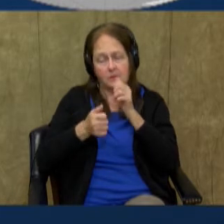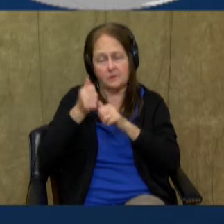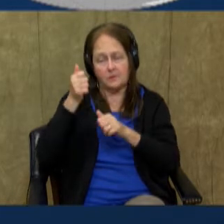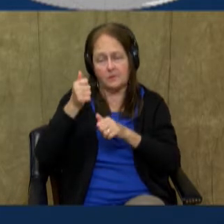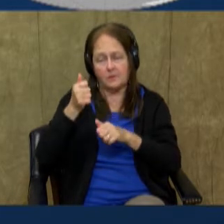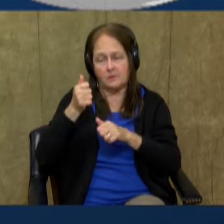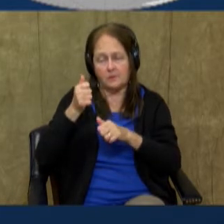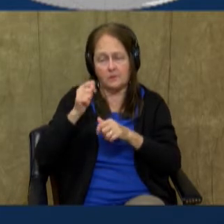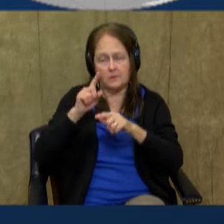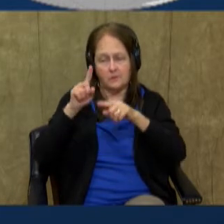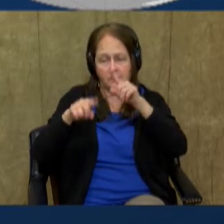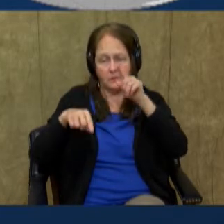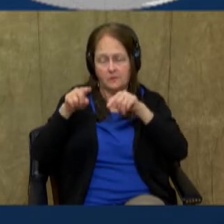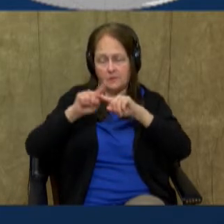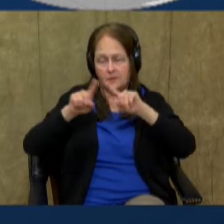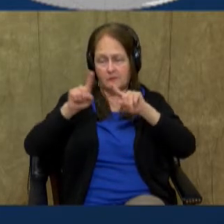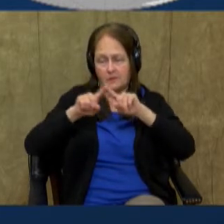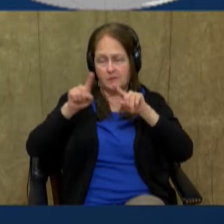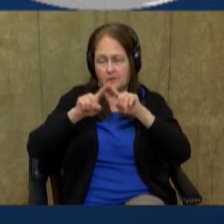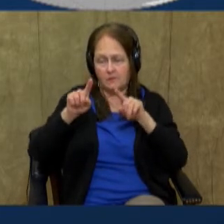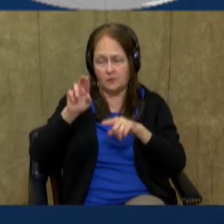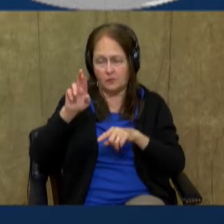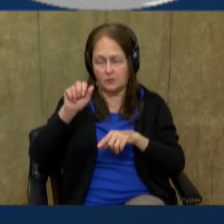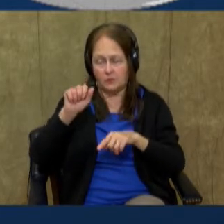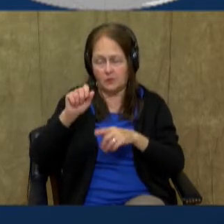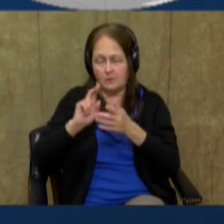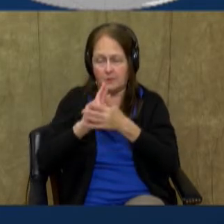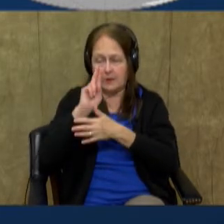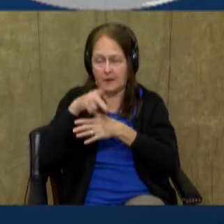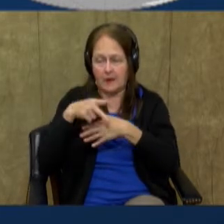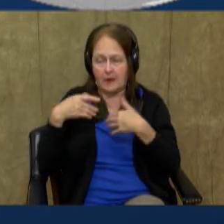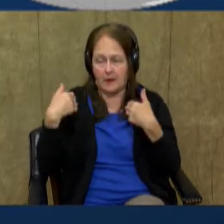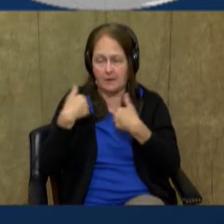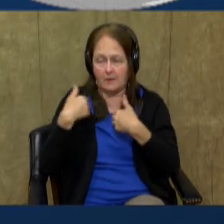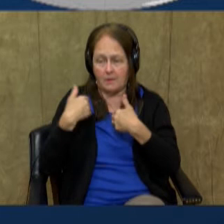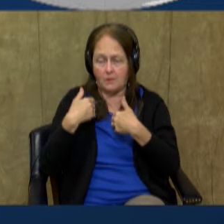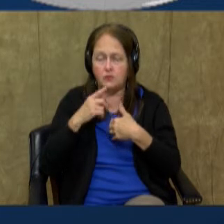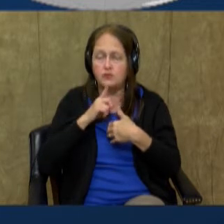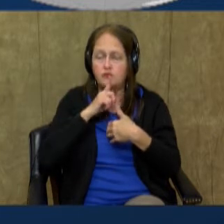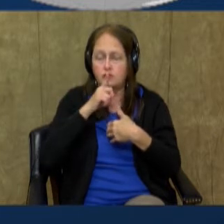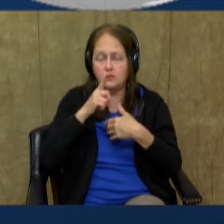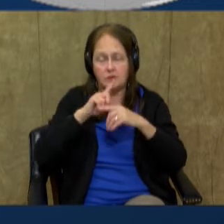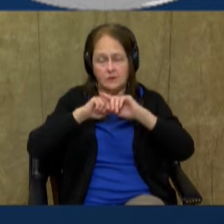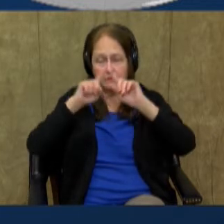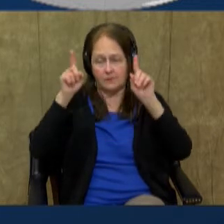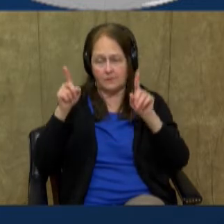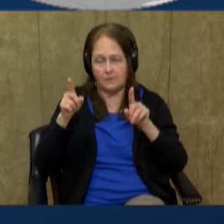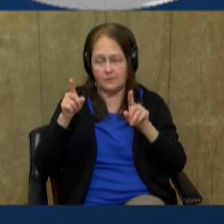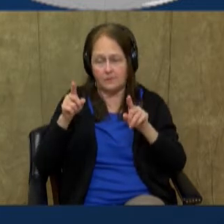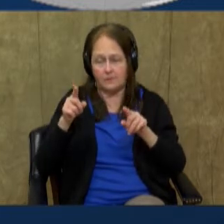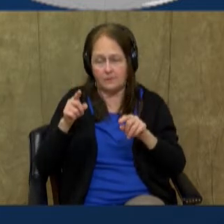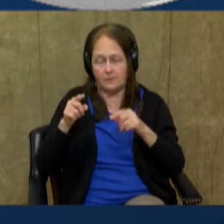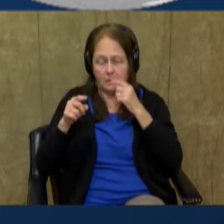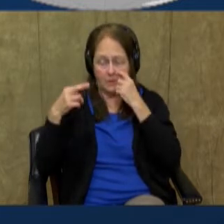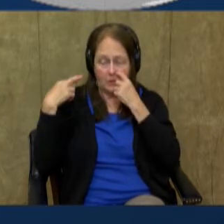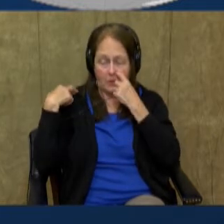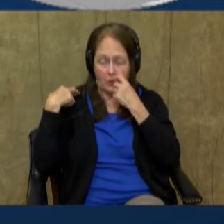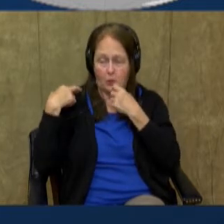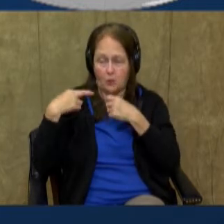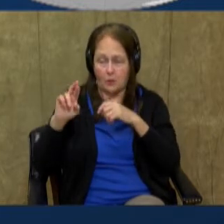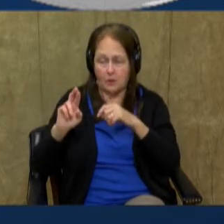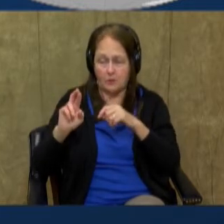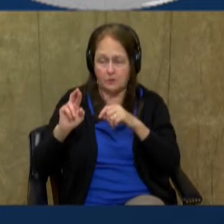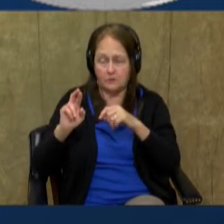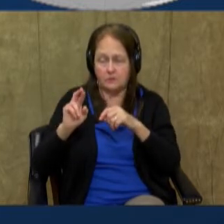highest biodiversity rates in the world, so some plants and animal species that are really unique. The religious diversity